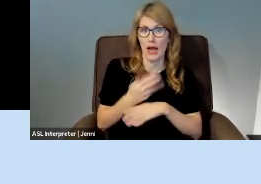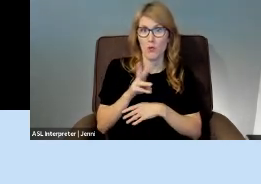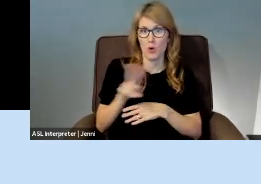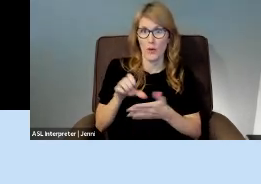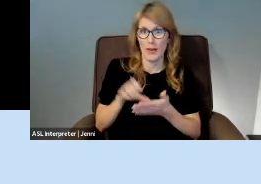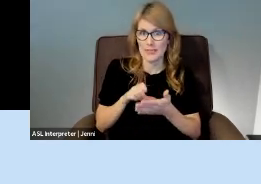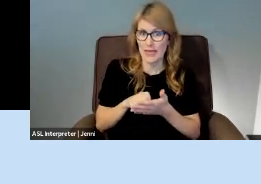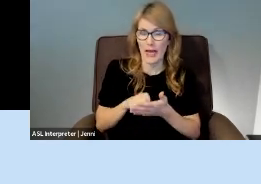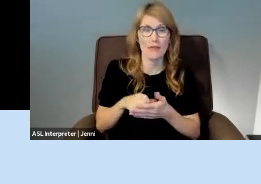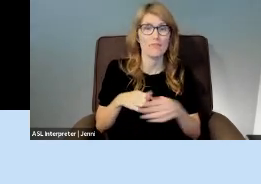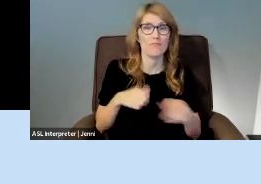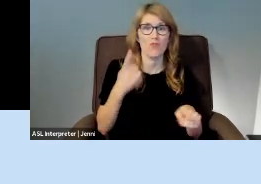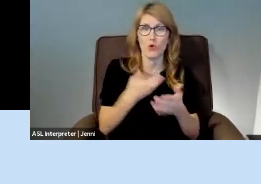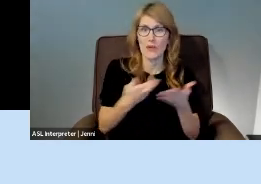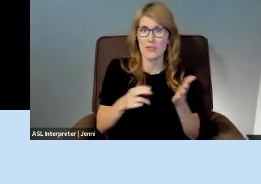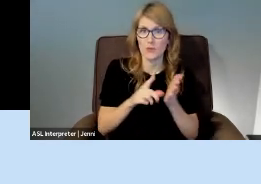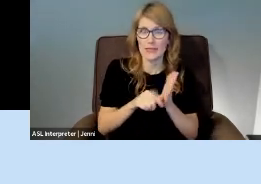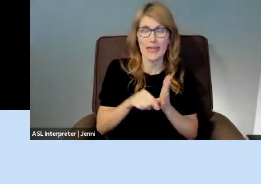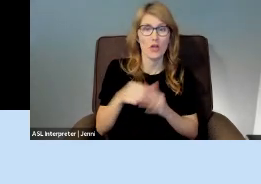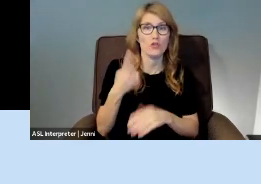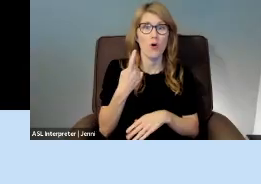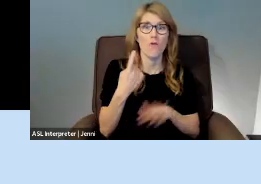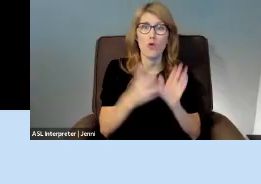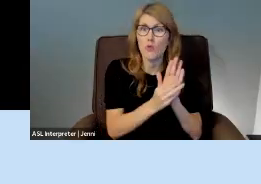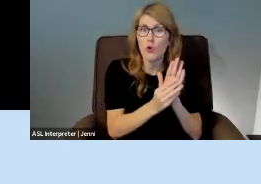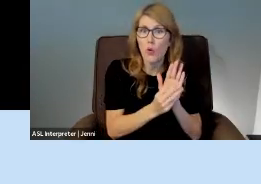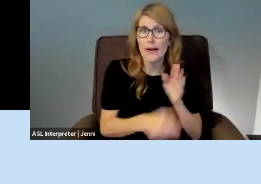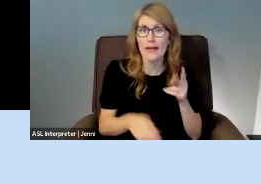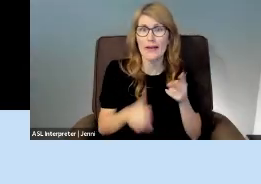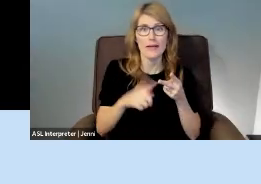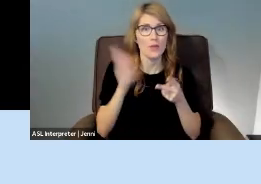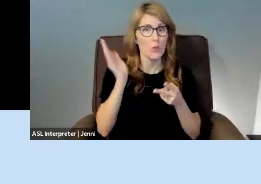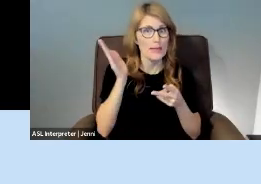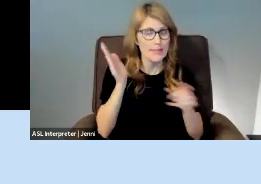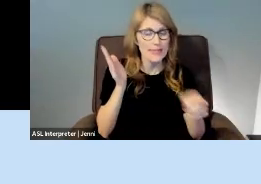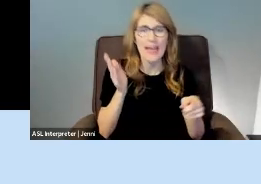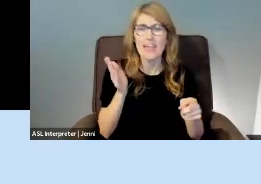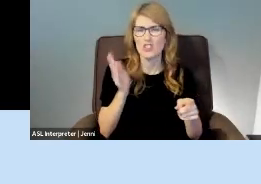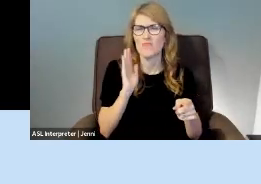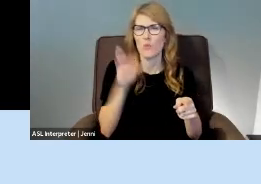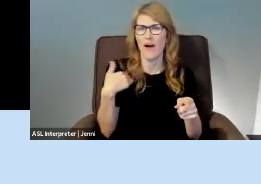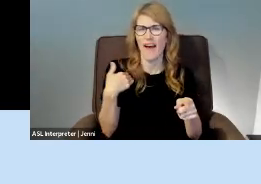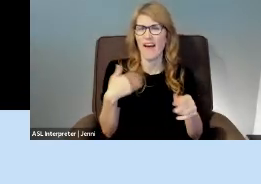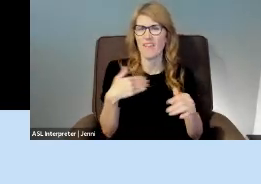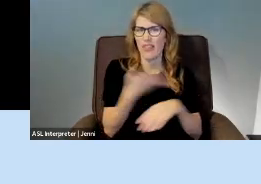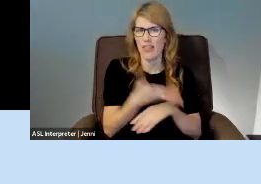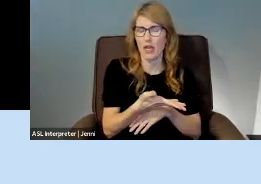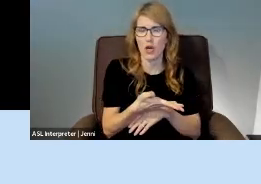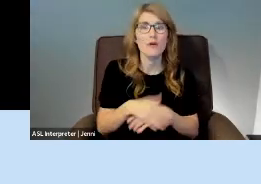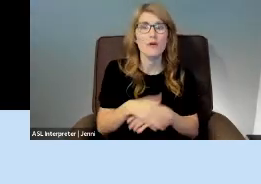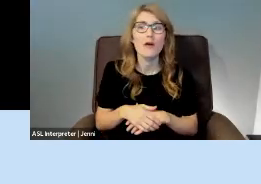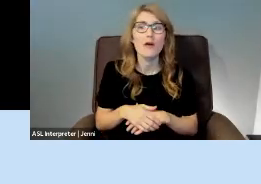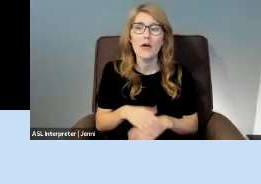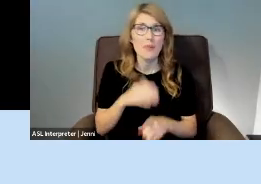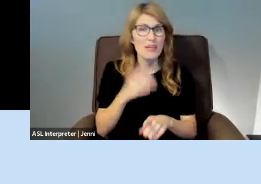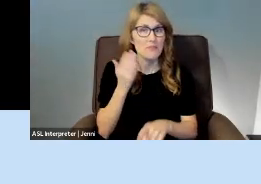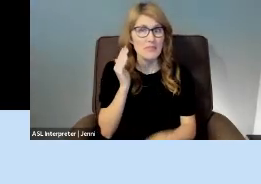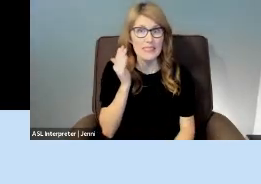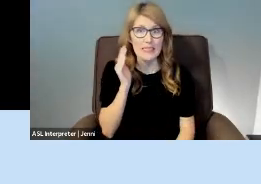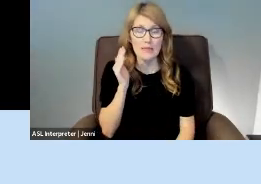recording, the presentation, that way you guys have that information. But it doesn't look like we have